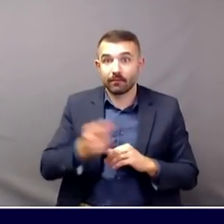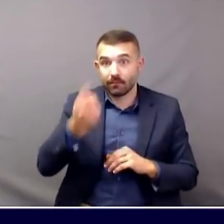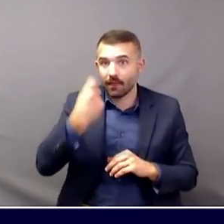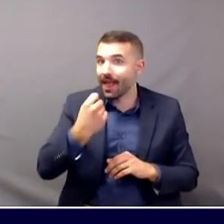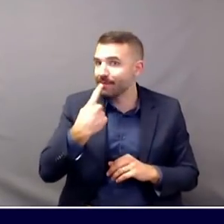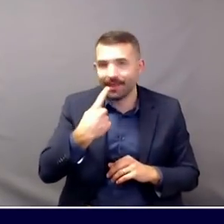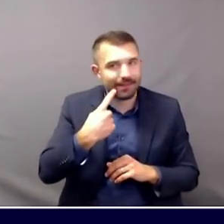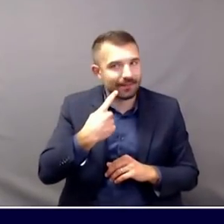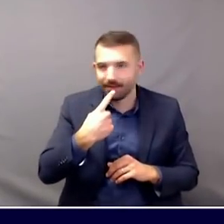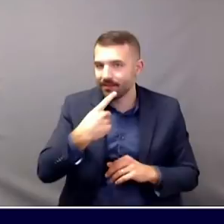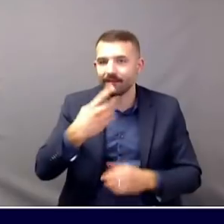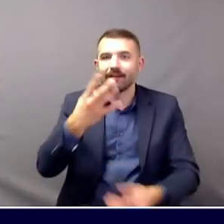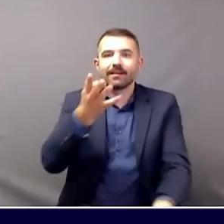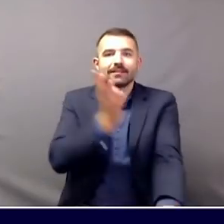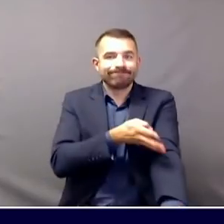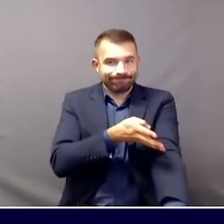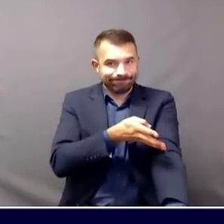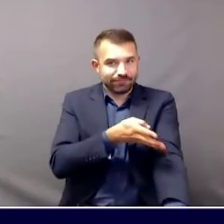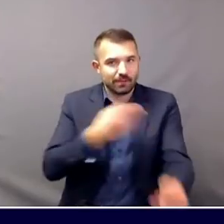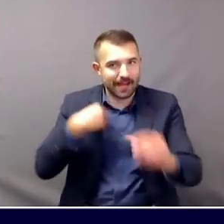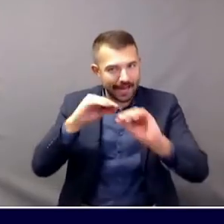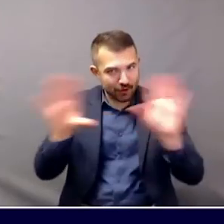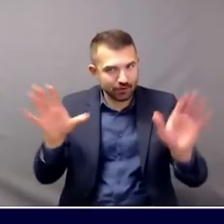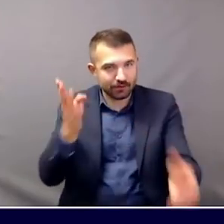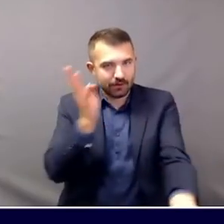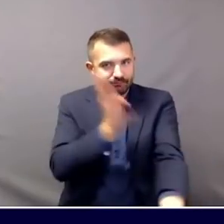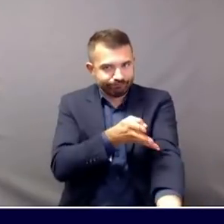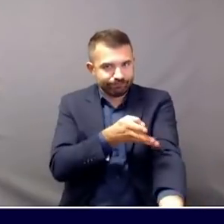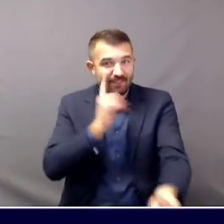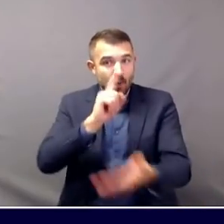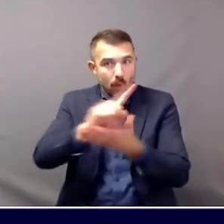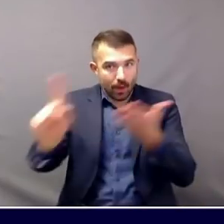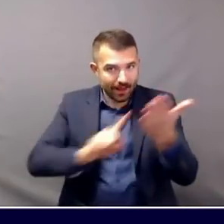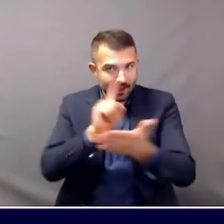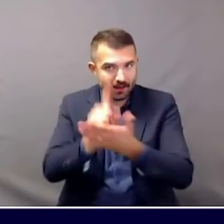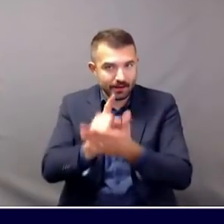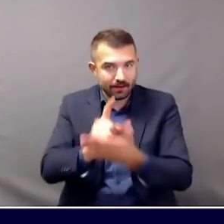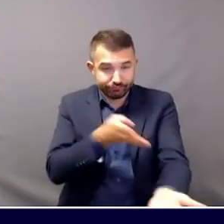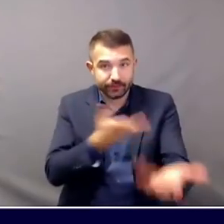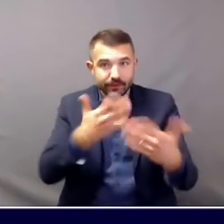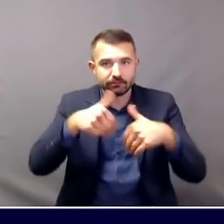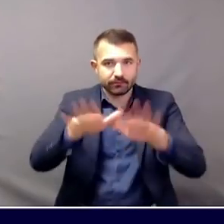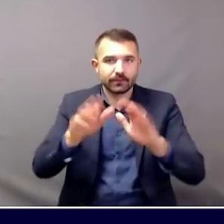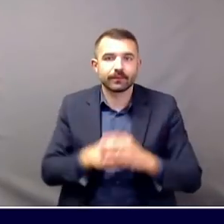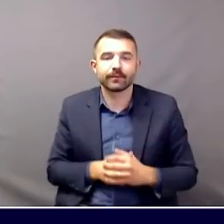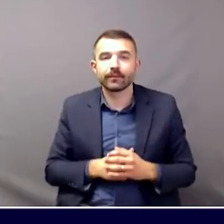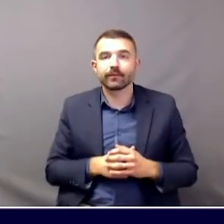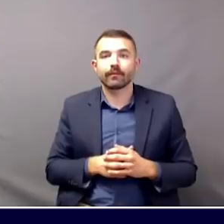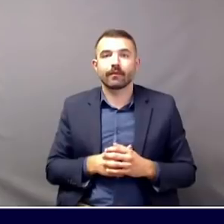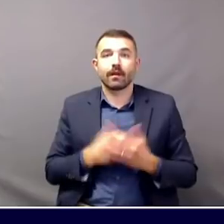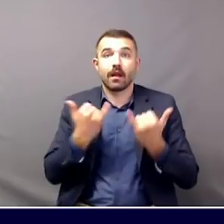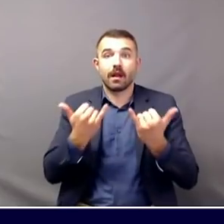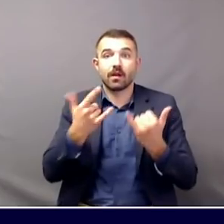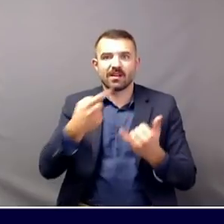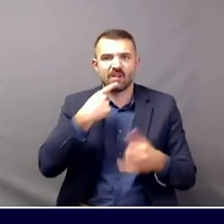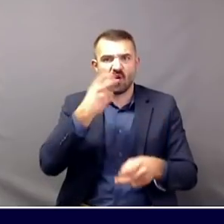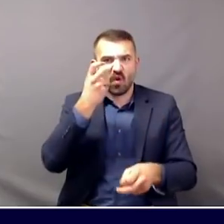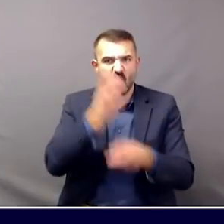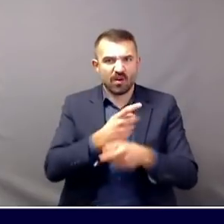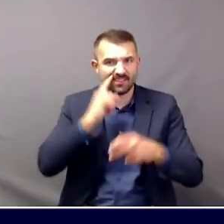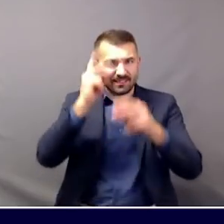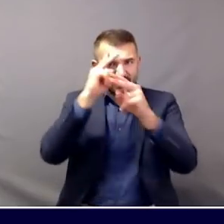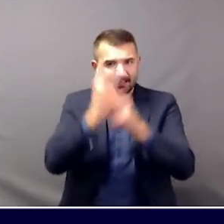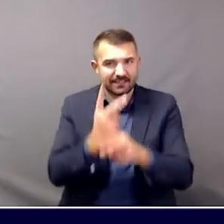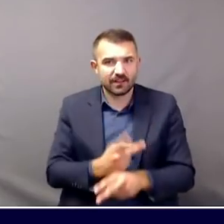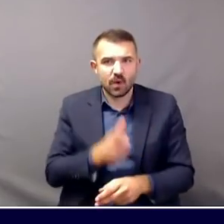it's hard to figure out which patients should get these, but generally speaking, it would be patients with underlying conditions? Yes. So